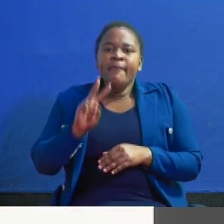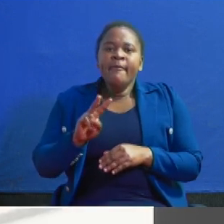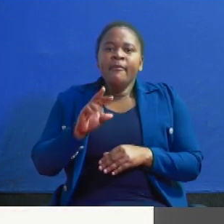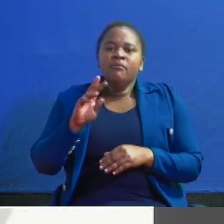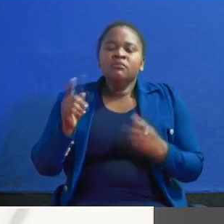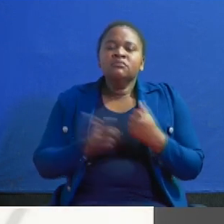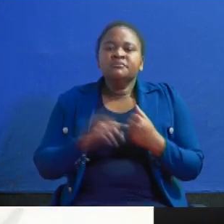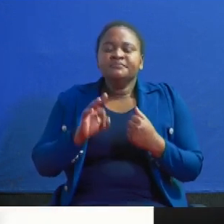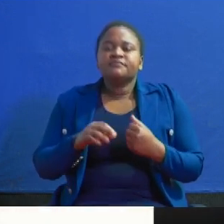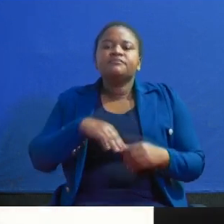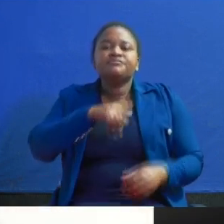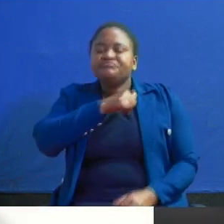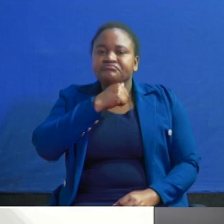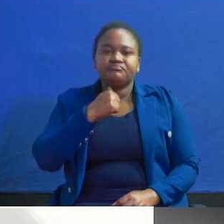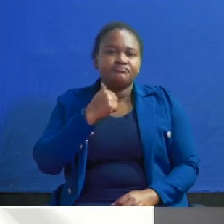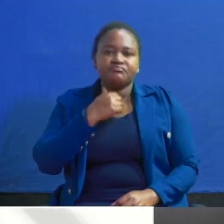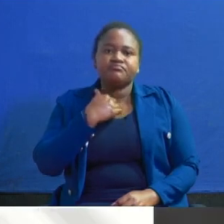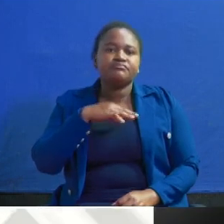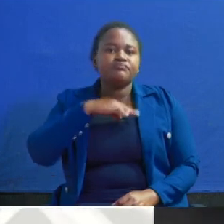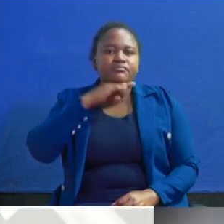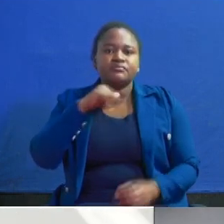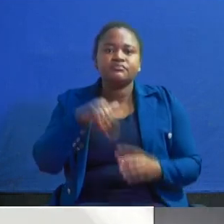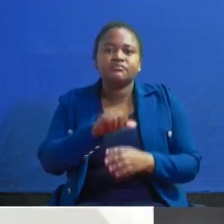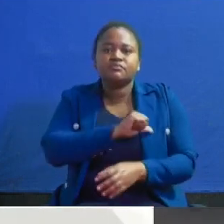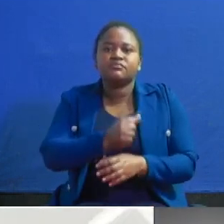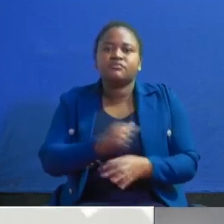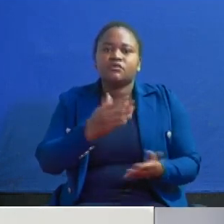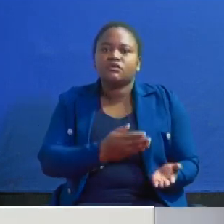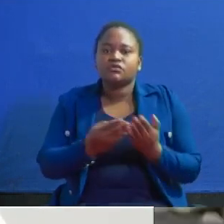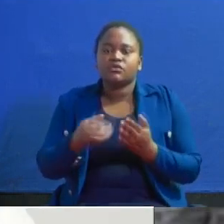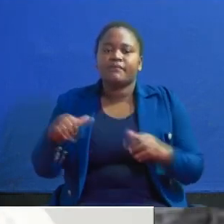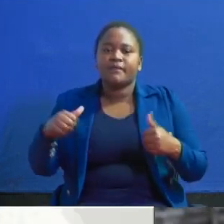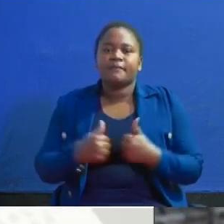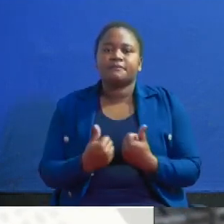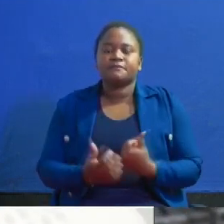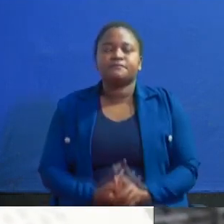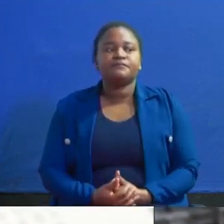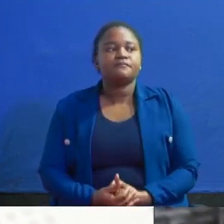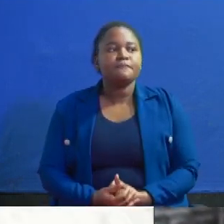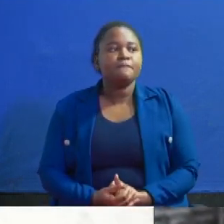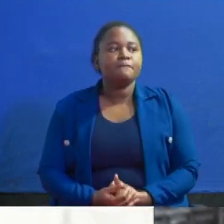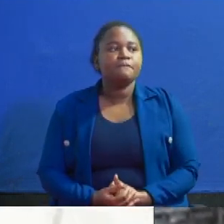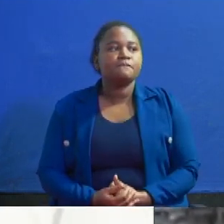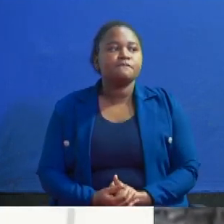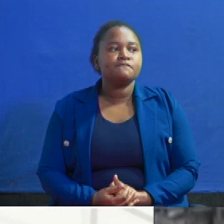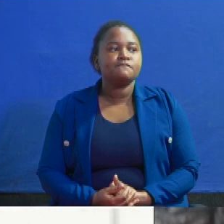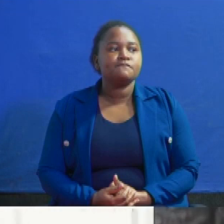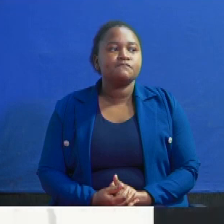2283 perished and that they are working closely with authorities to determine the cause of the accident.